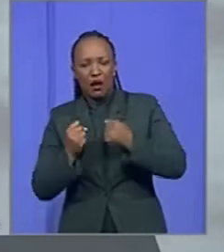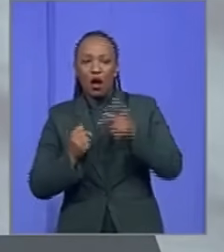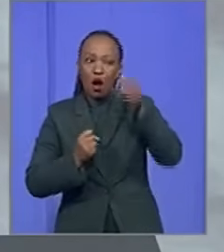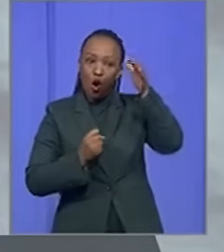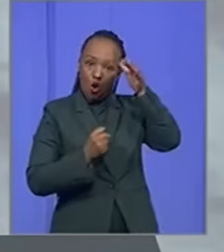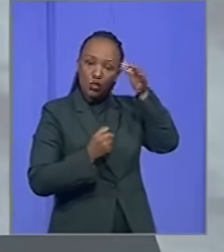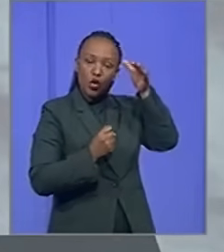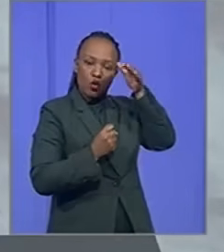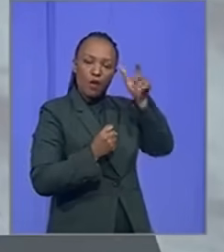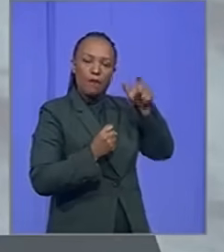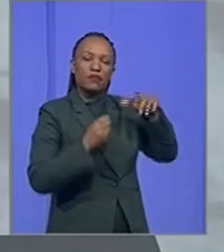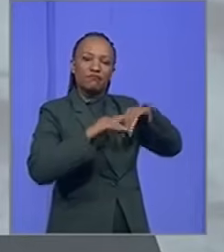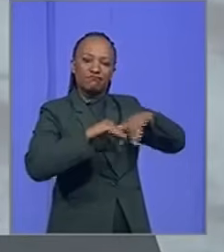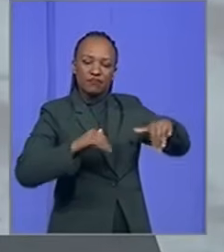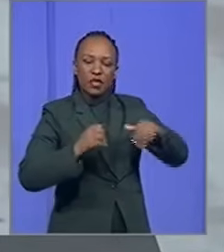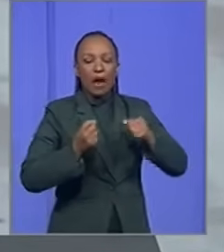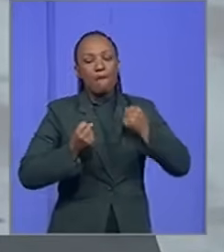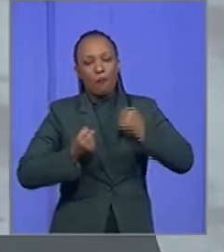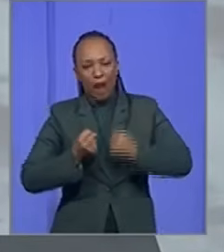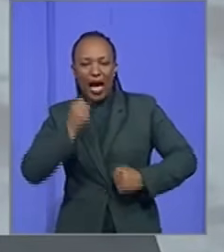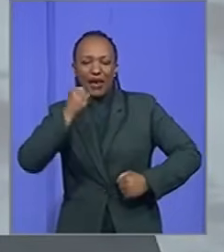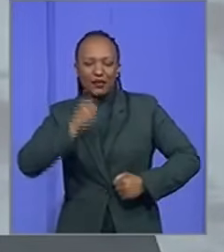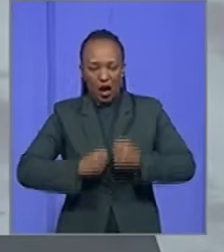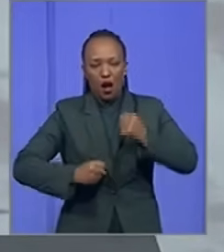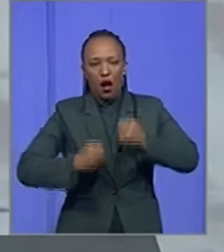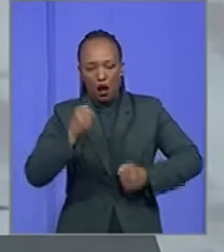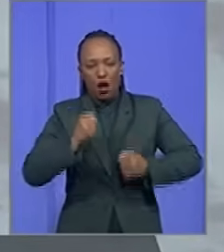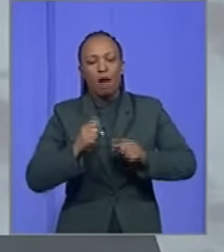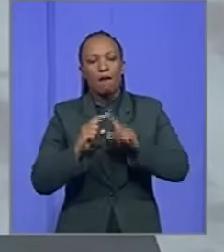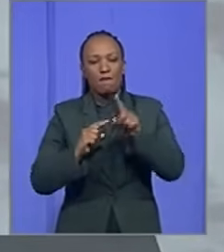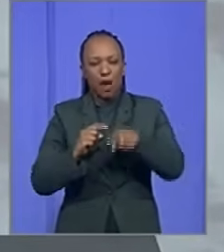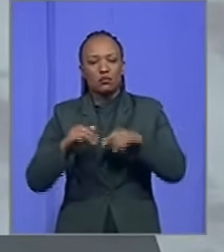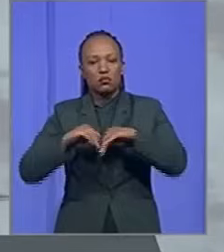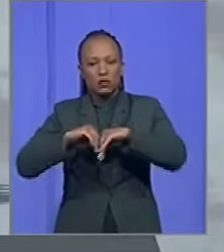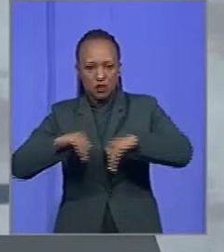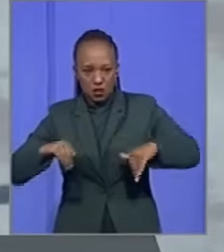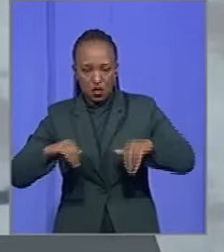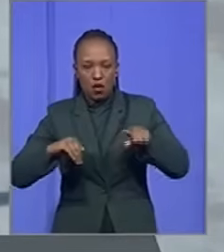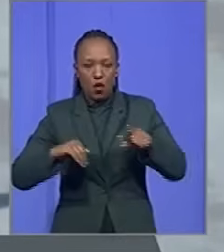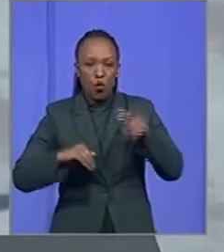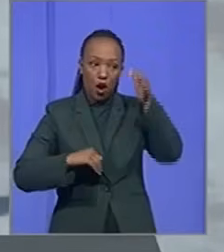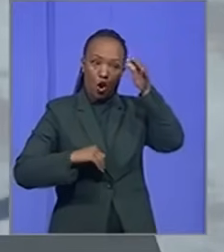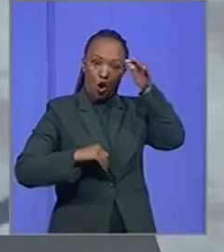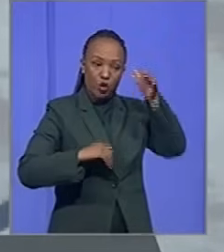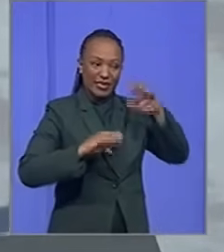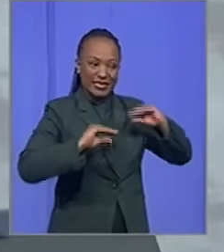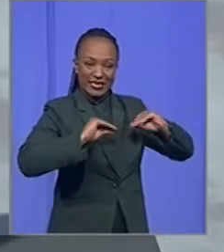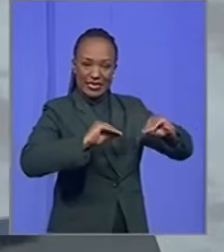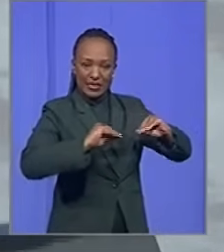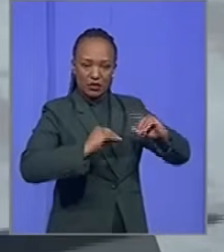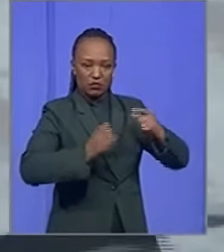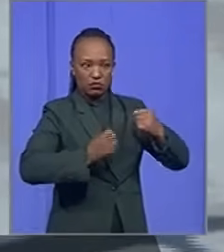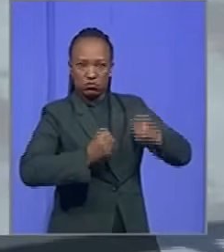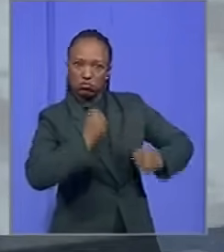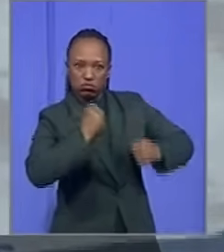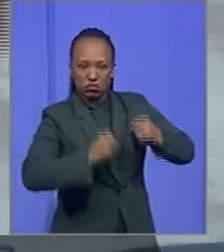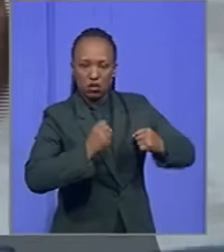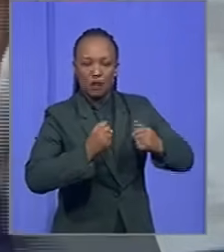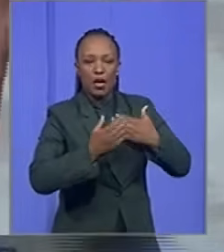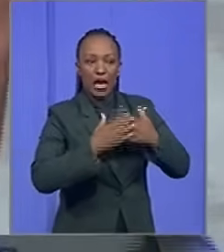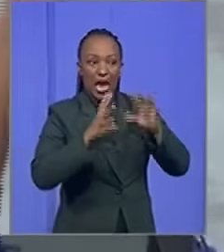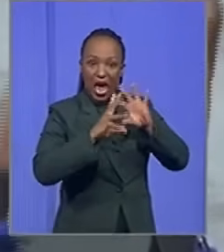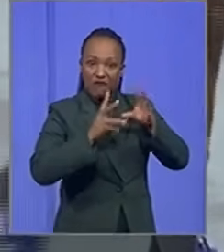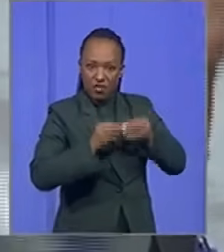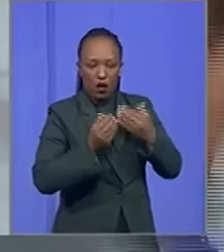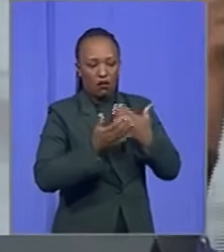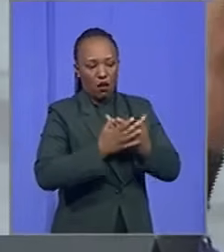one ho matha tlamile ke matha ke qete ho matha hore ke kgone ho coacha e re ha ke coacha ke tsebe hore ke ntsha kaofela tse ke nang